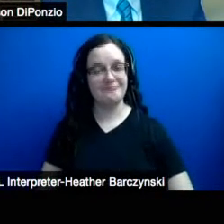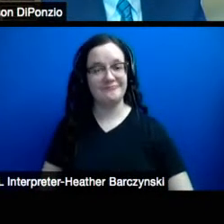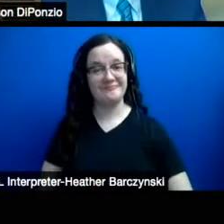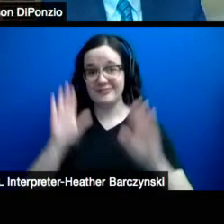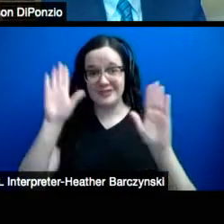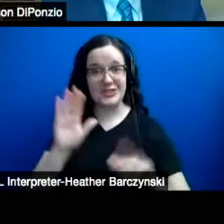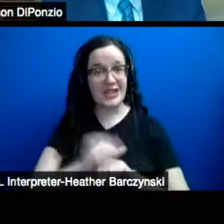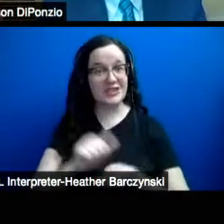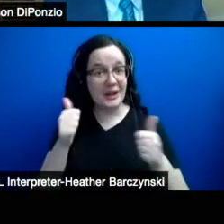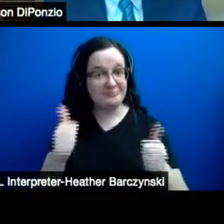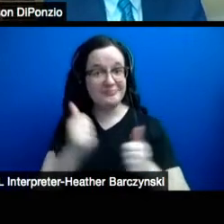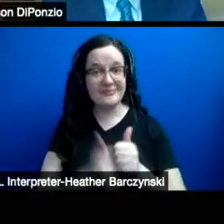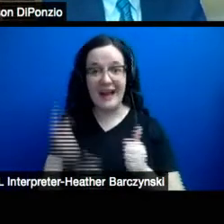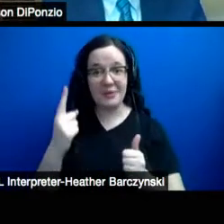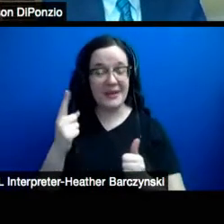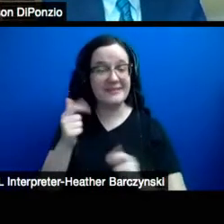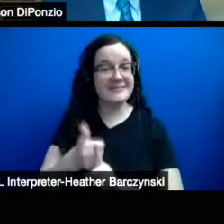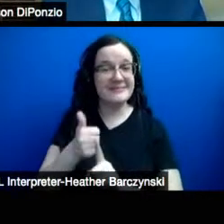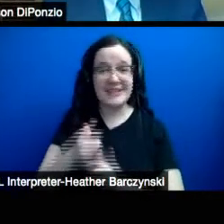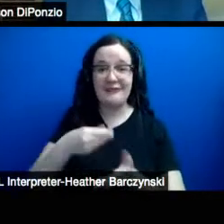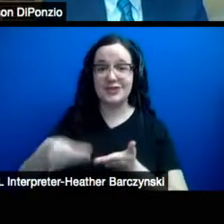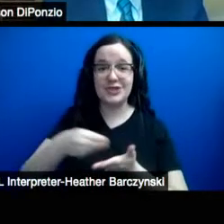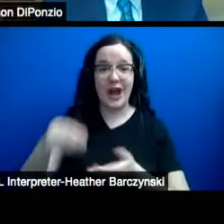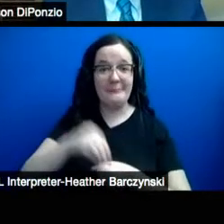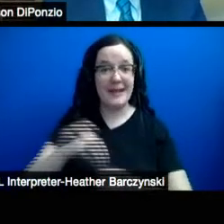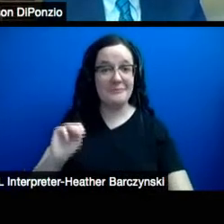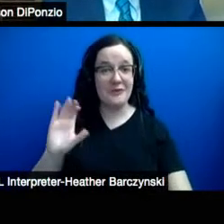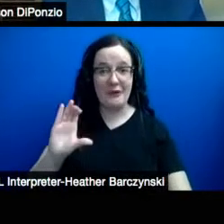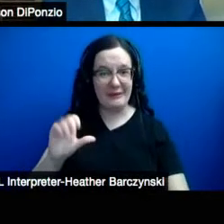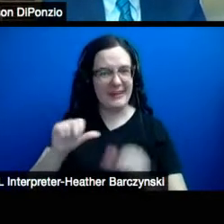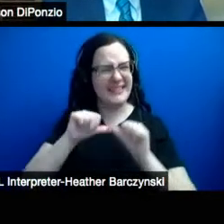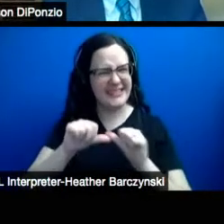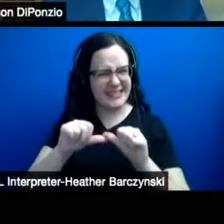job, everybody who shops in Monroe County. Keep it up.